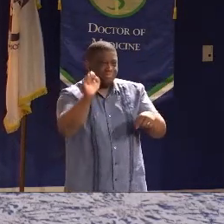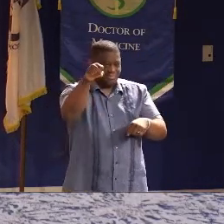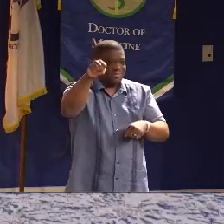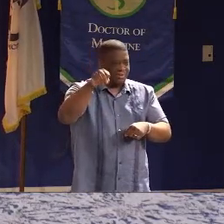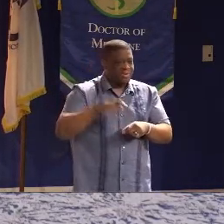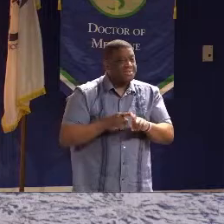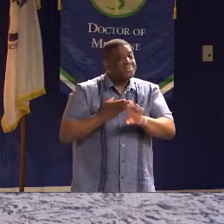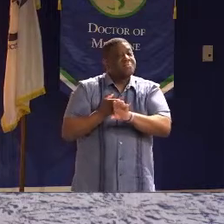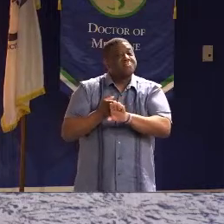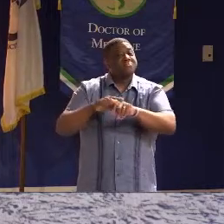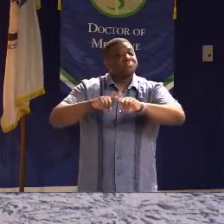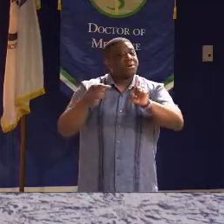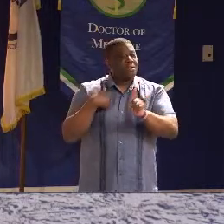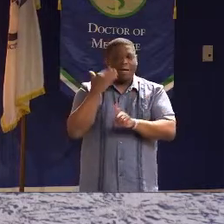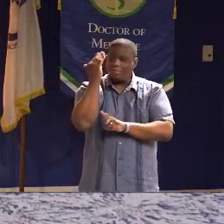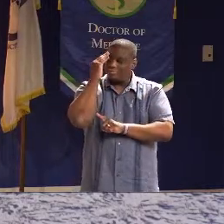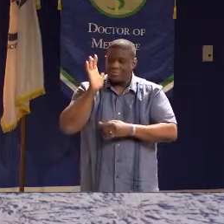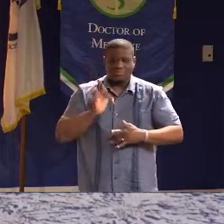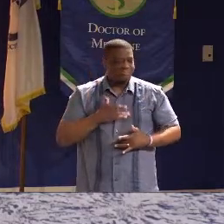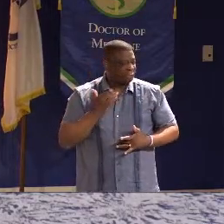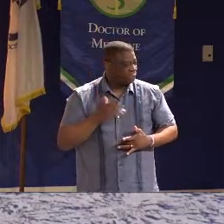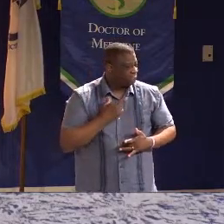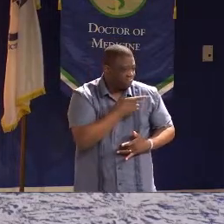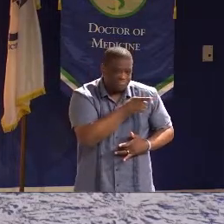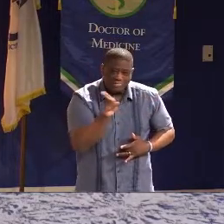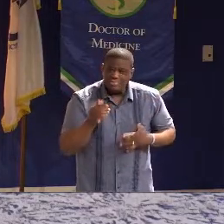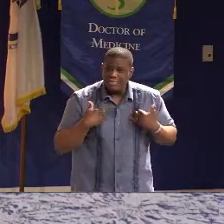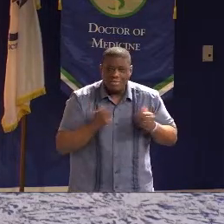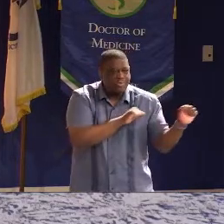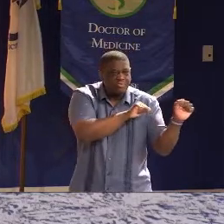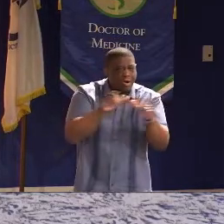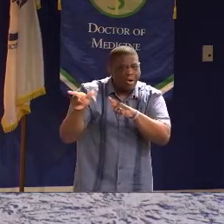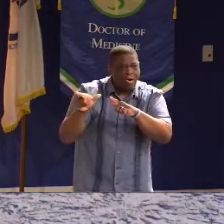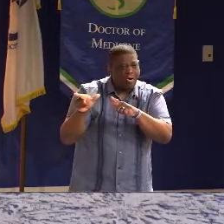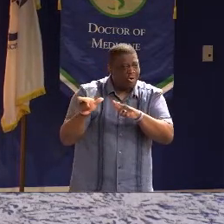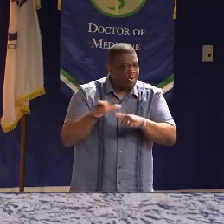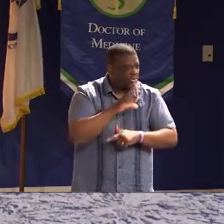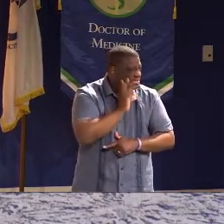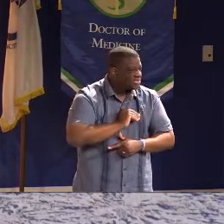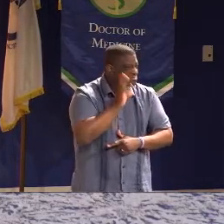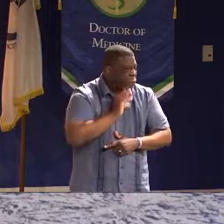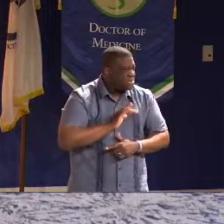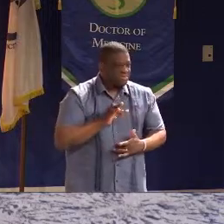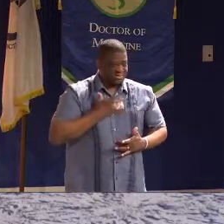But I know that the feeling you have, because we all have felt that feeling once upon a time.